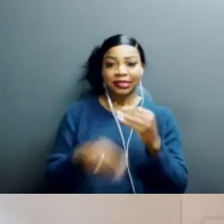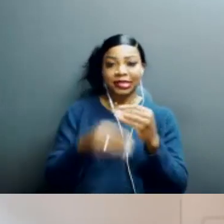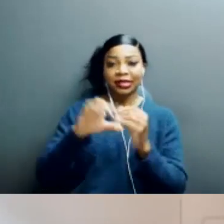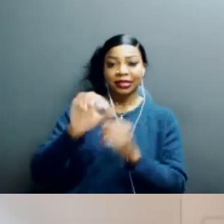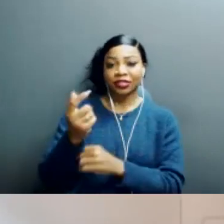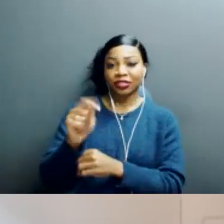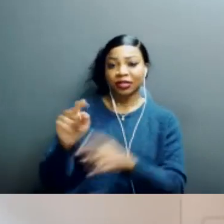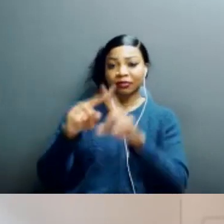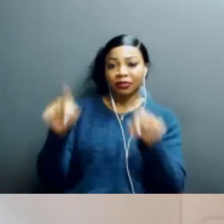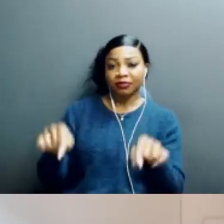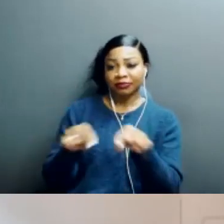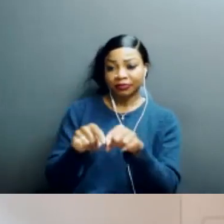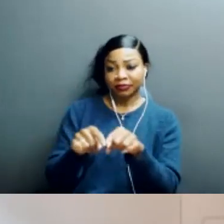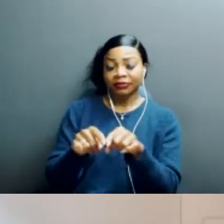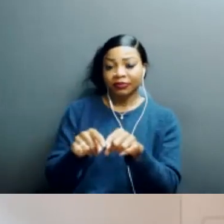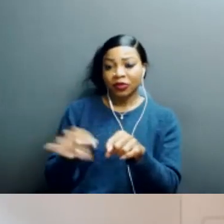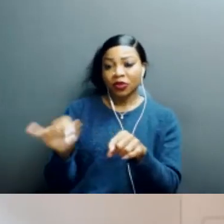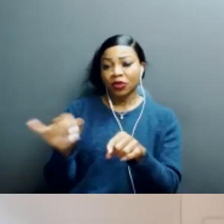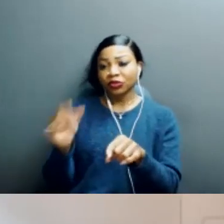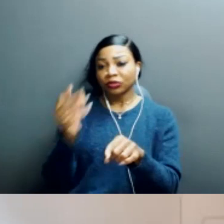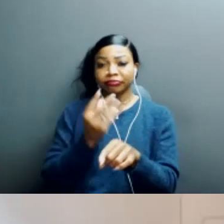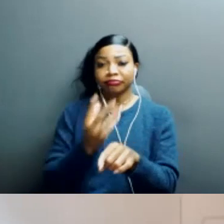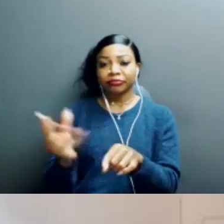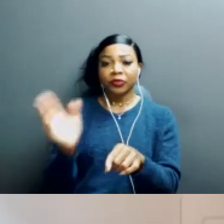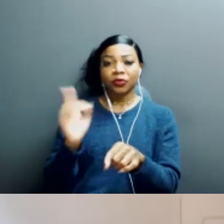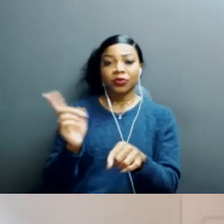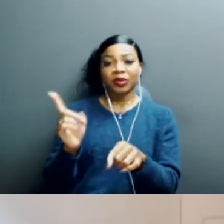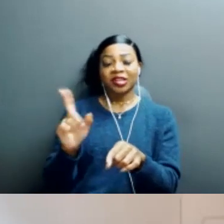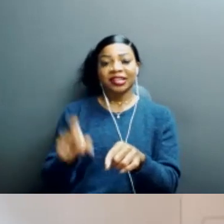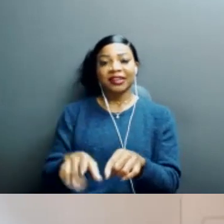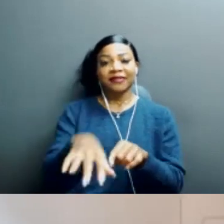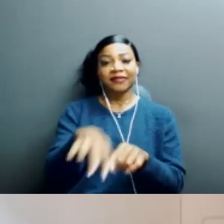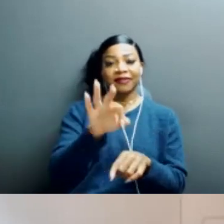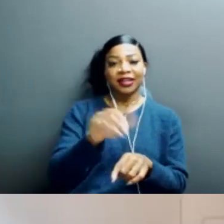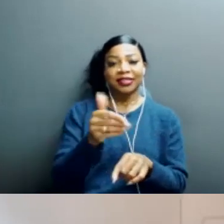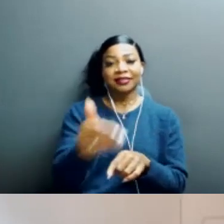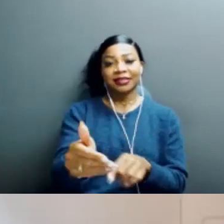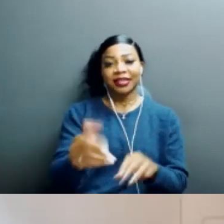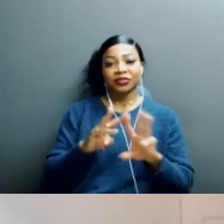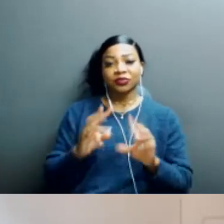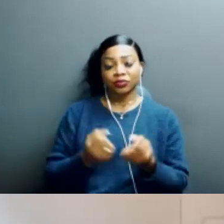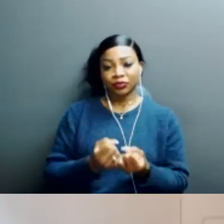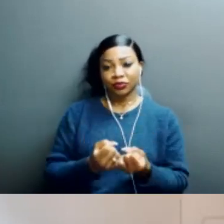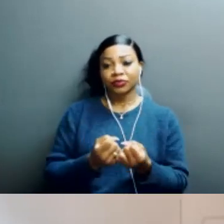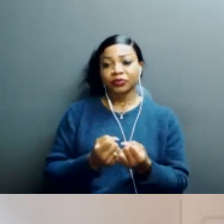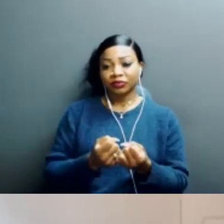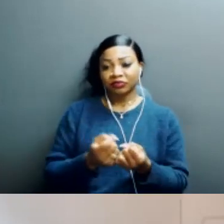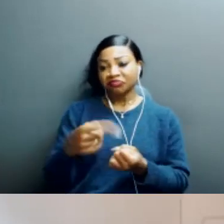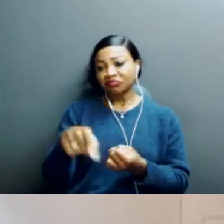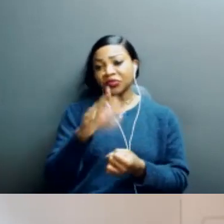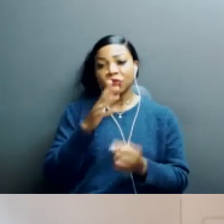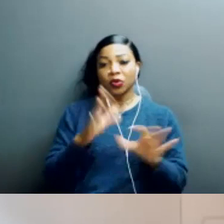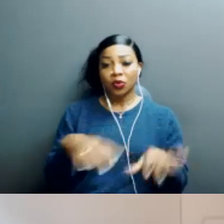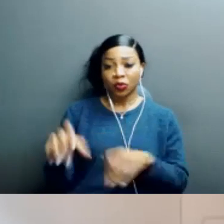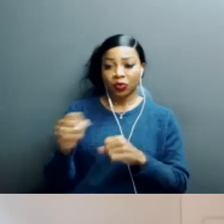box and uh do let people know where they can find the next session or the next webinar um that you will be hosting